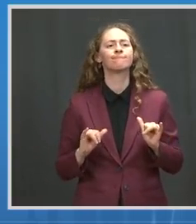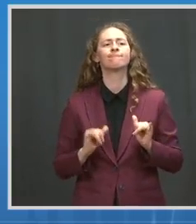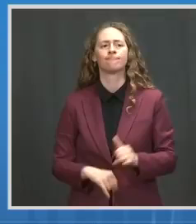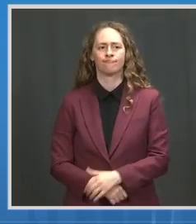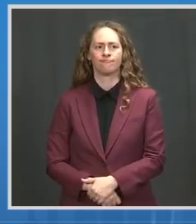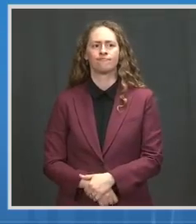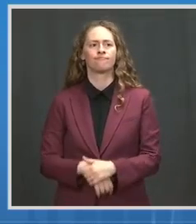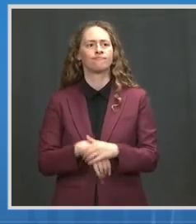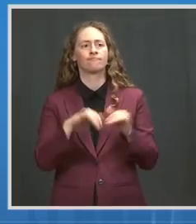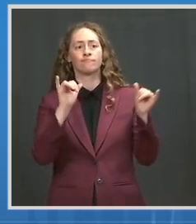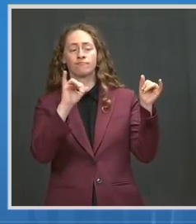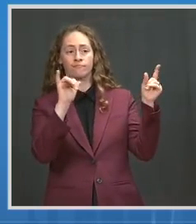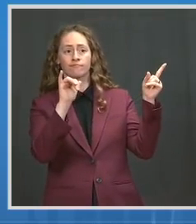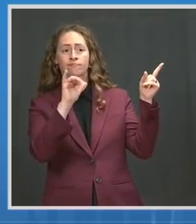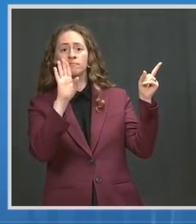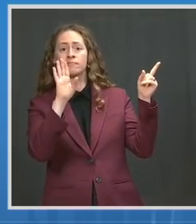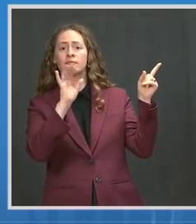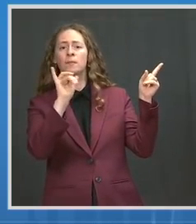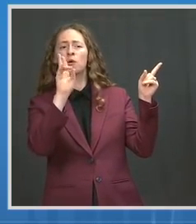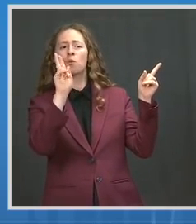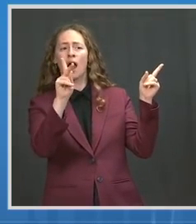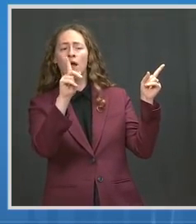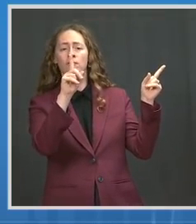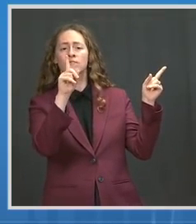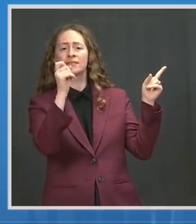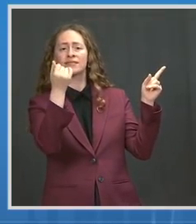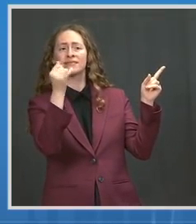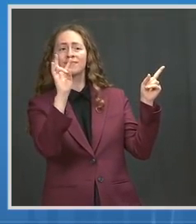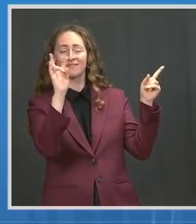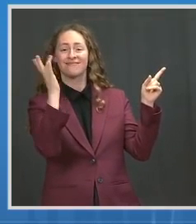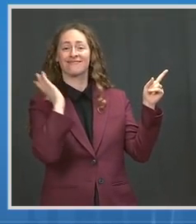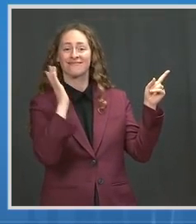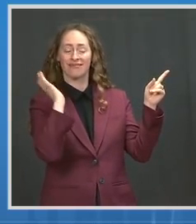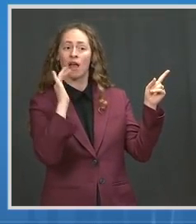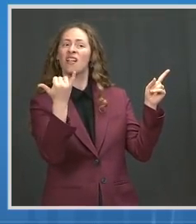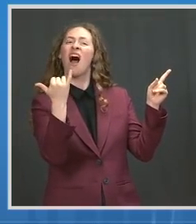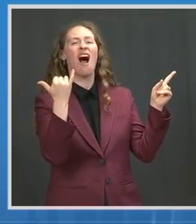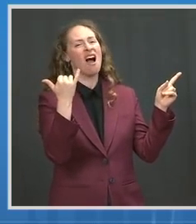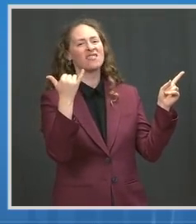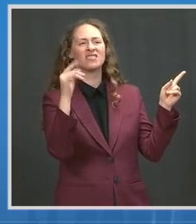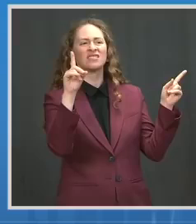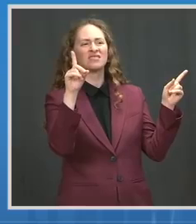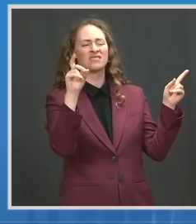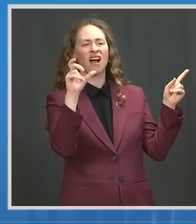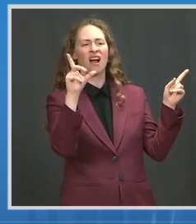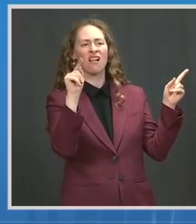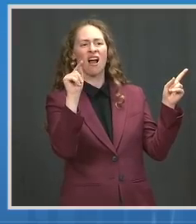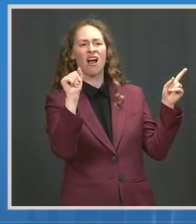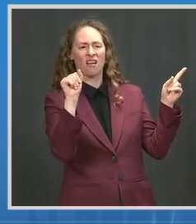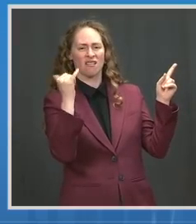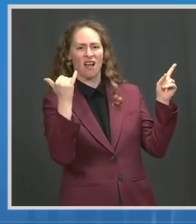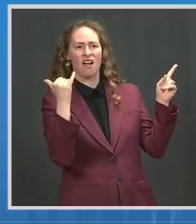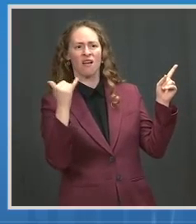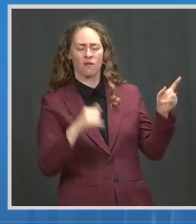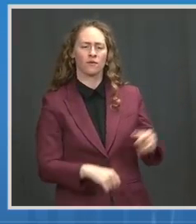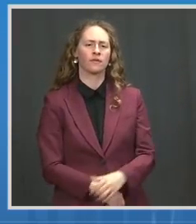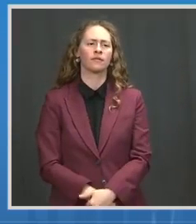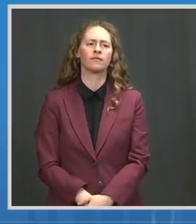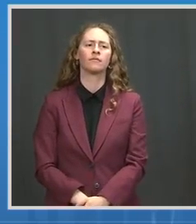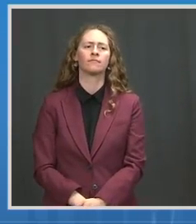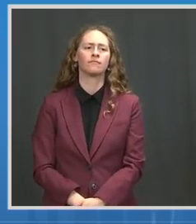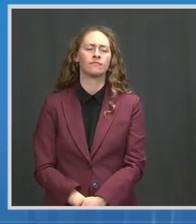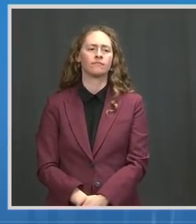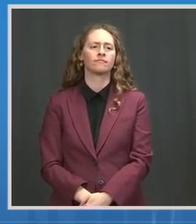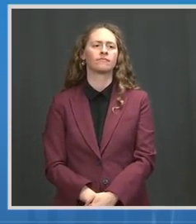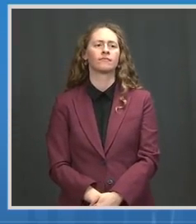had a B117 dominant and then the 617 took over. We cannot let that happen in the United States,